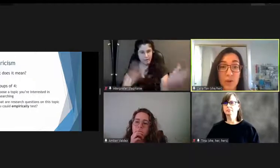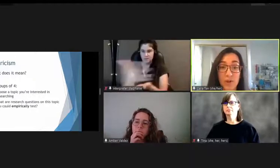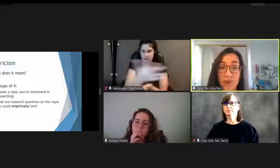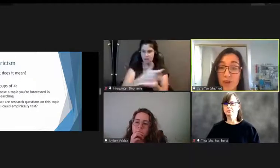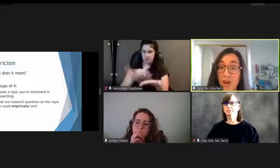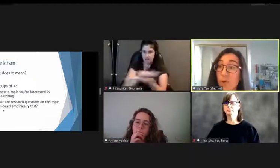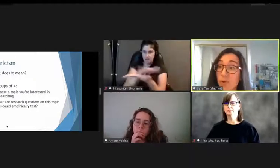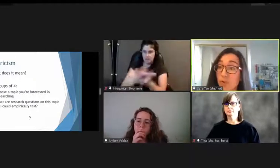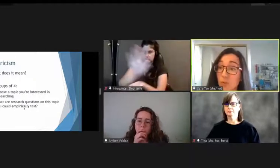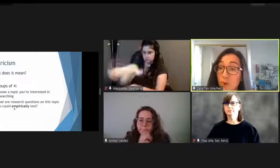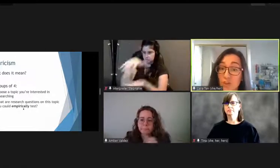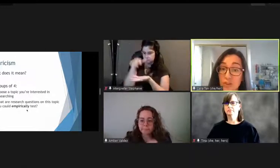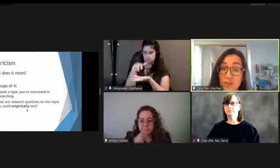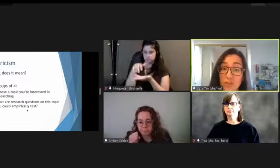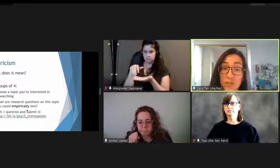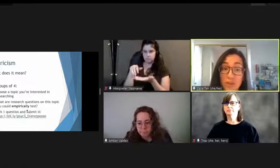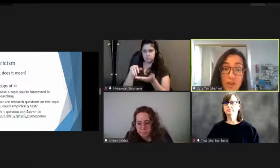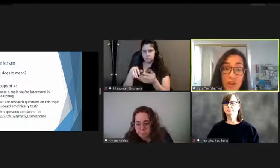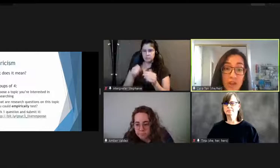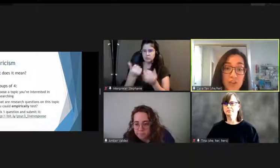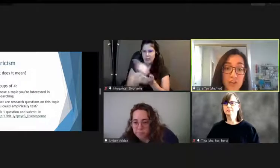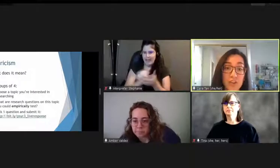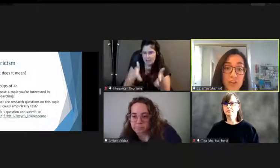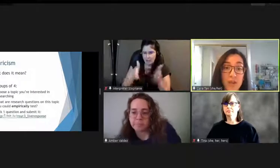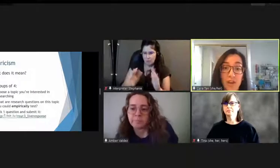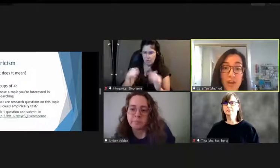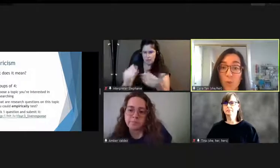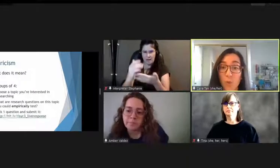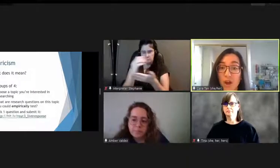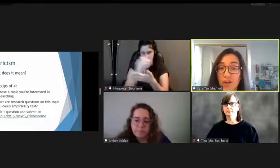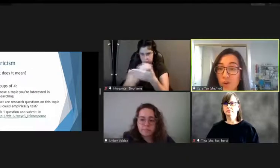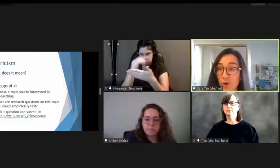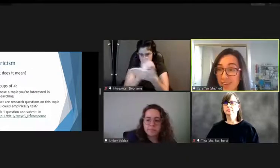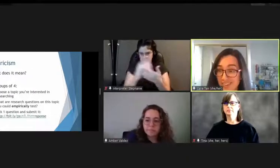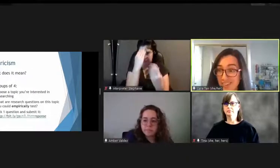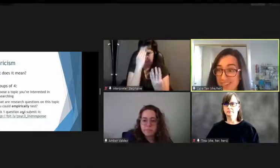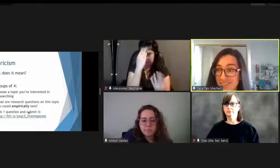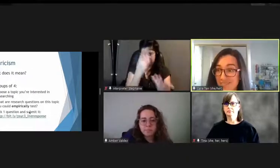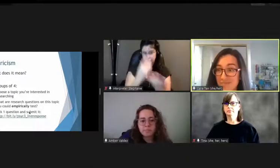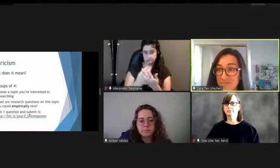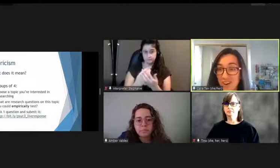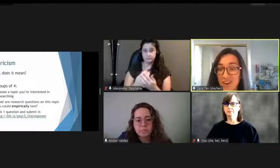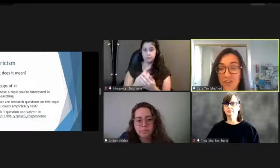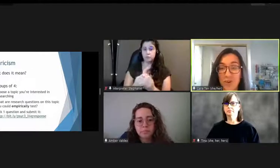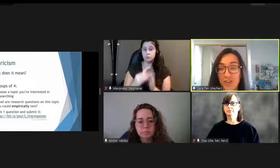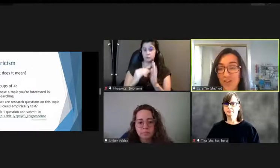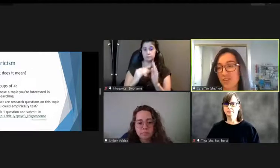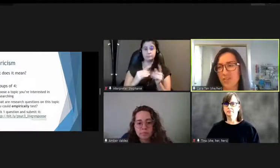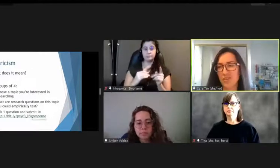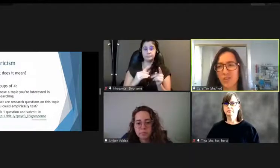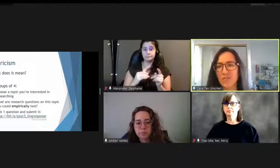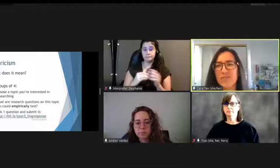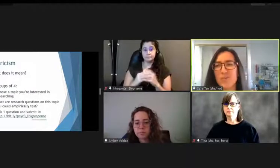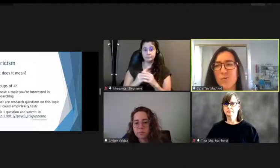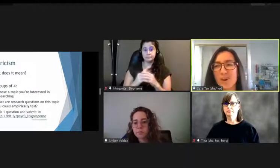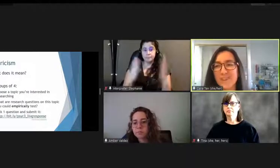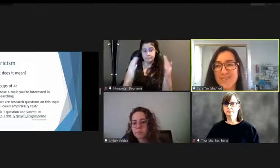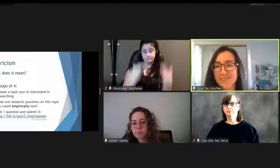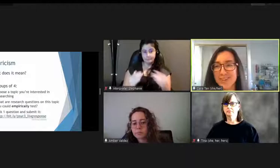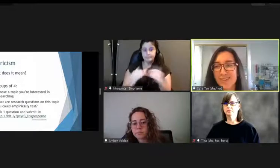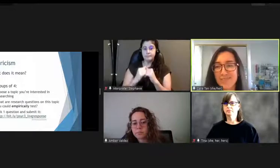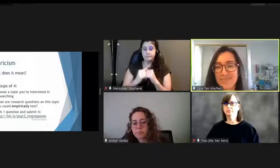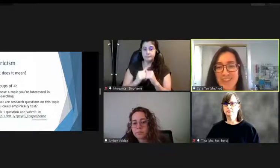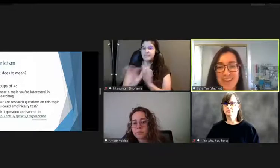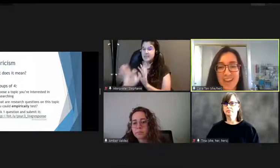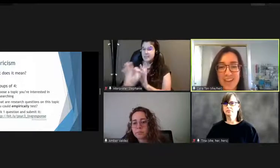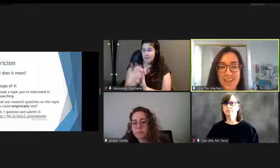So I want you to come up with some questions, and just pick one question of the questions, your favorite one,